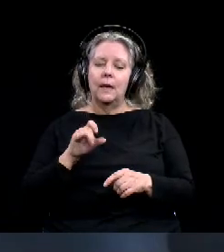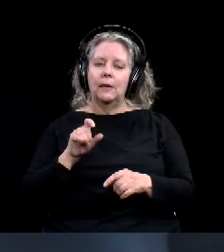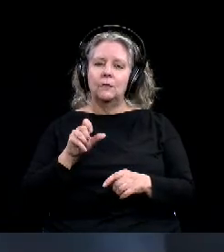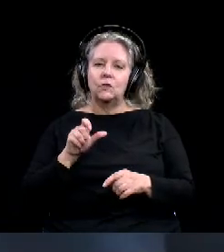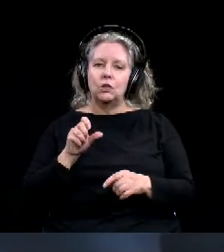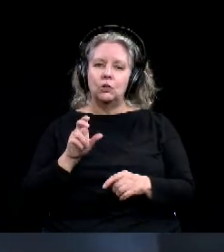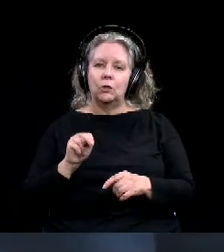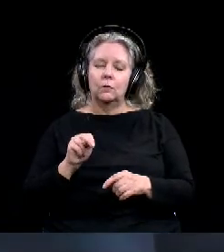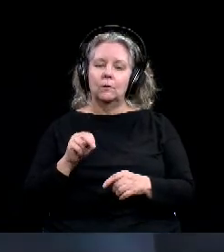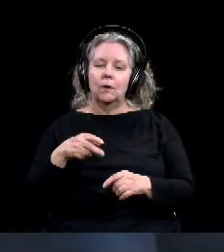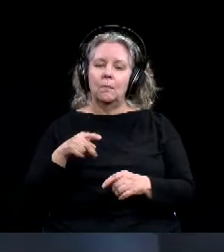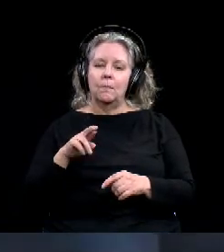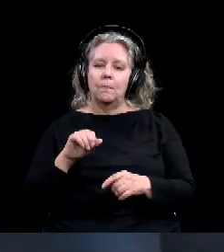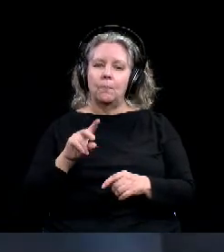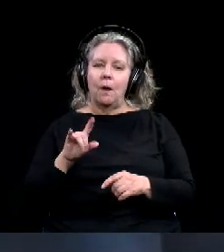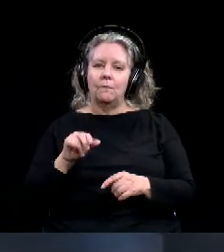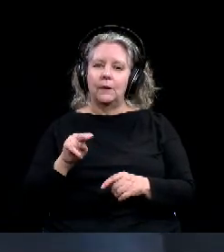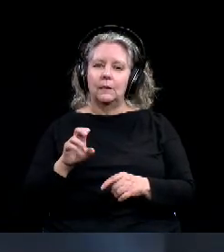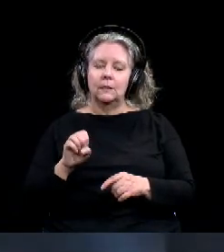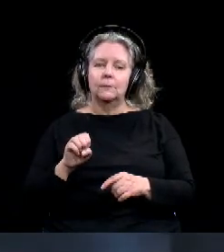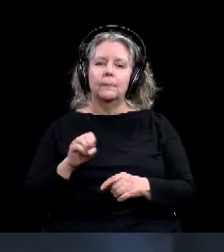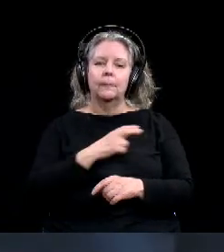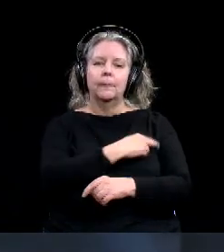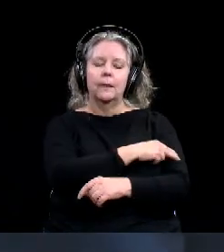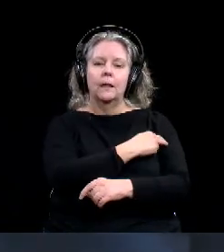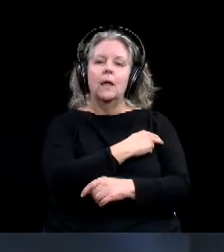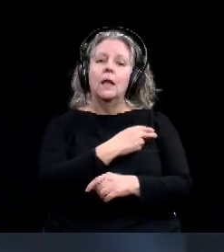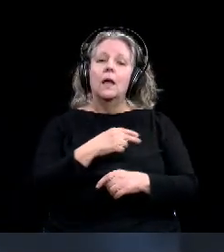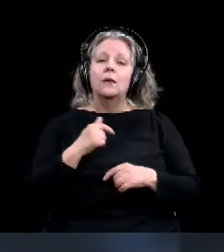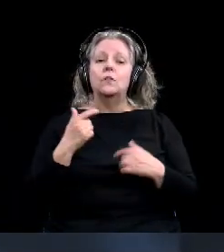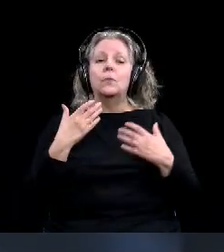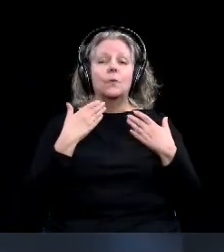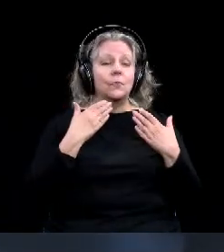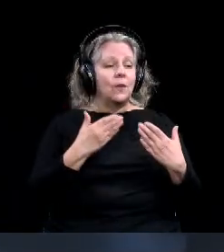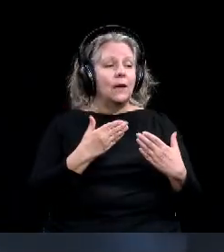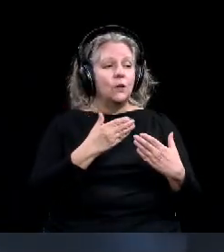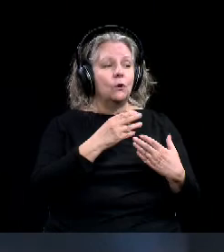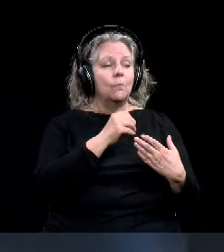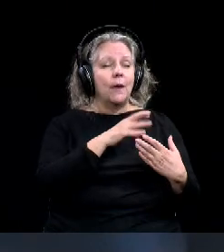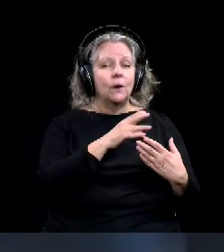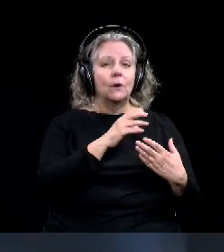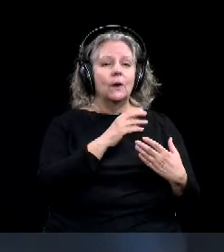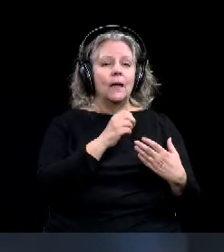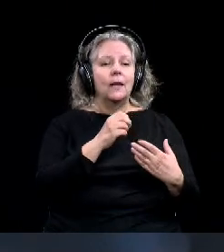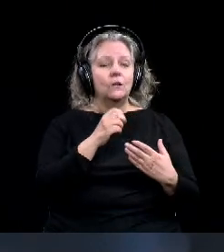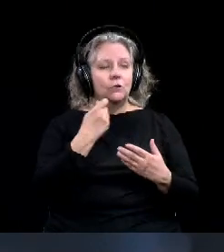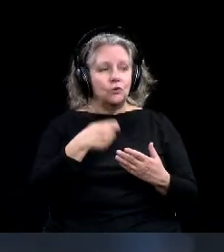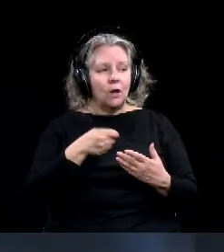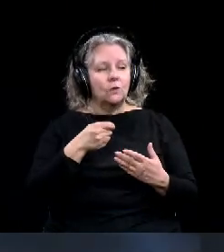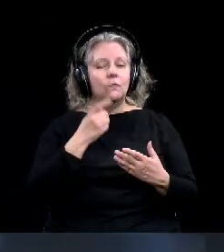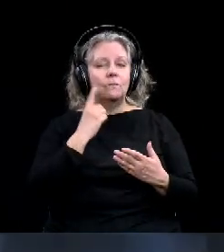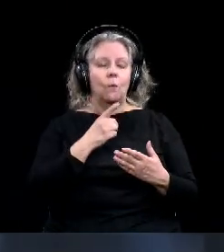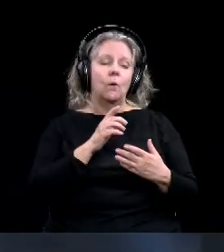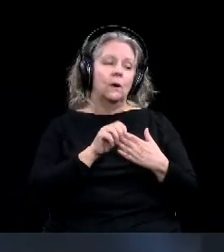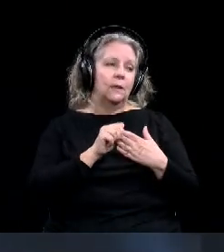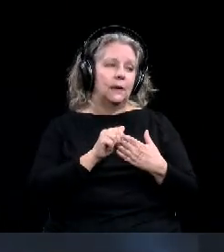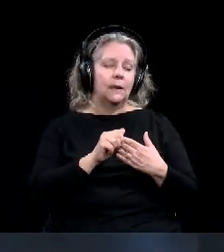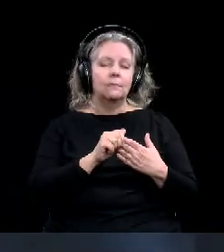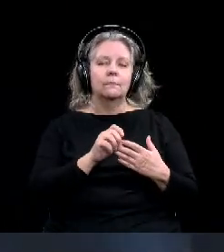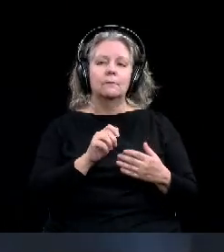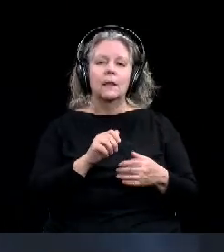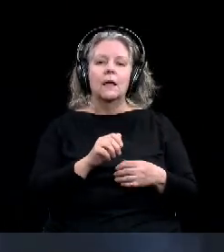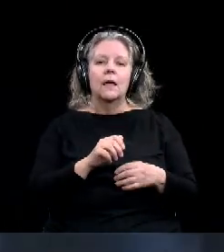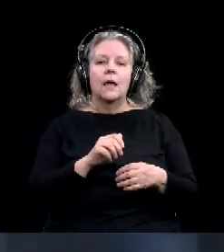your continued leadership in our local communities. I'd like to start by expressing extreme gratitude to our frontline workers